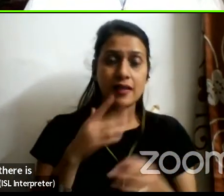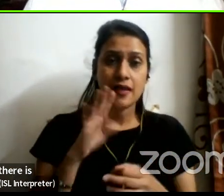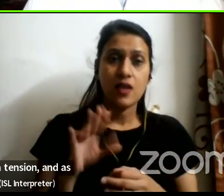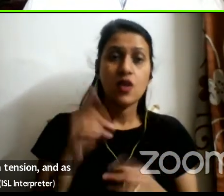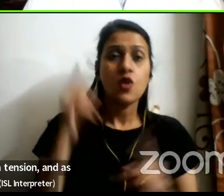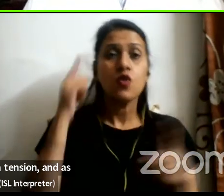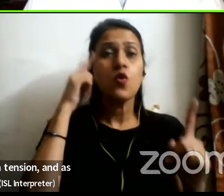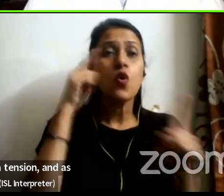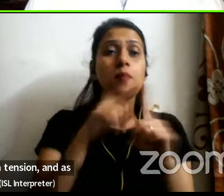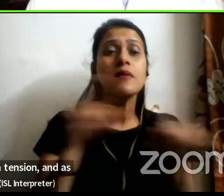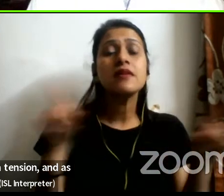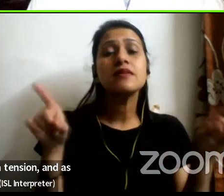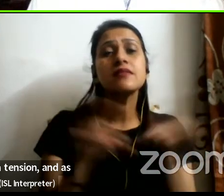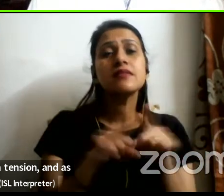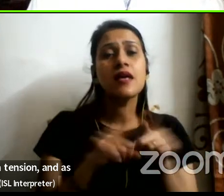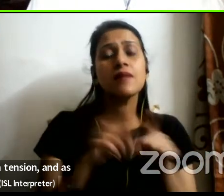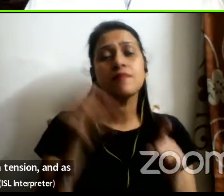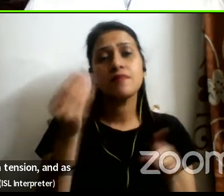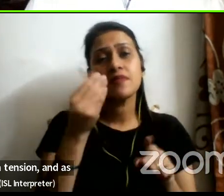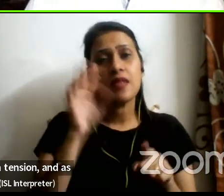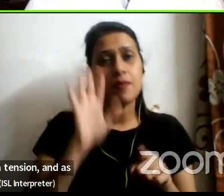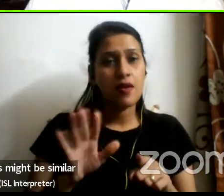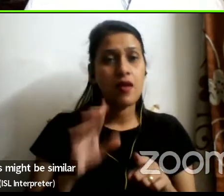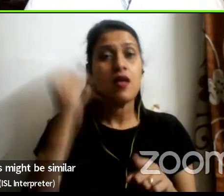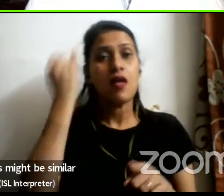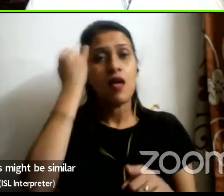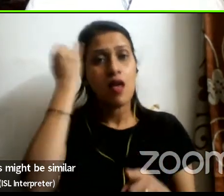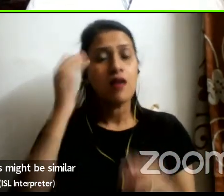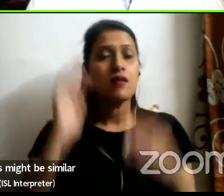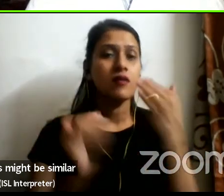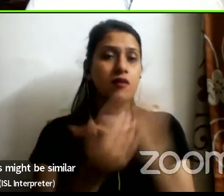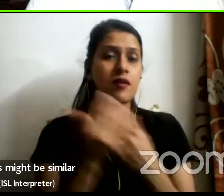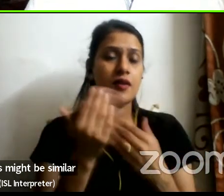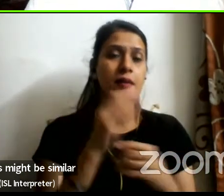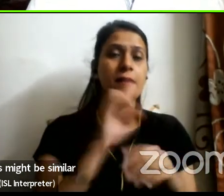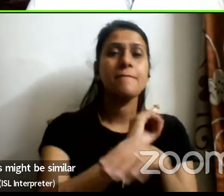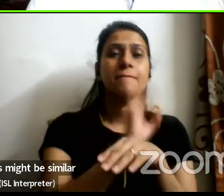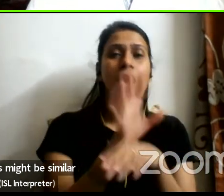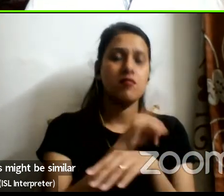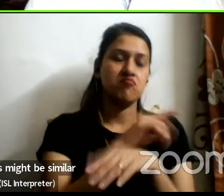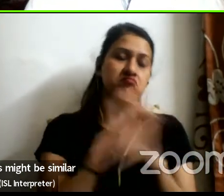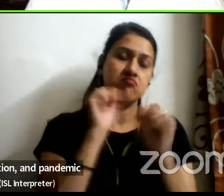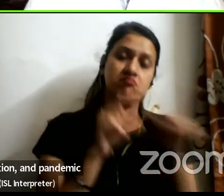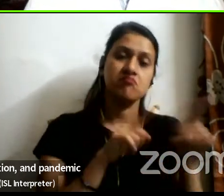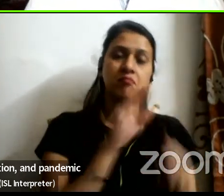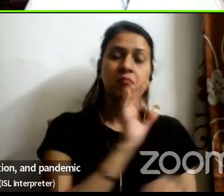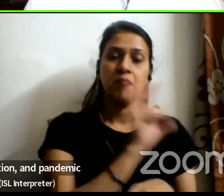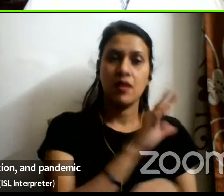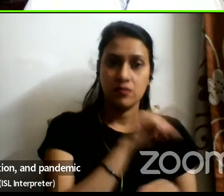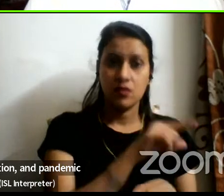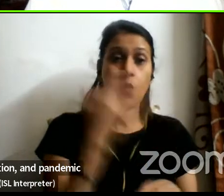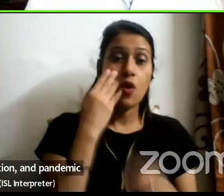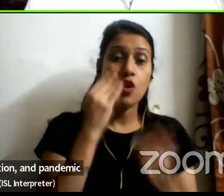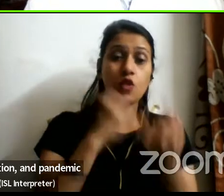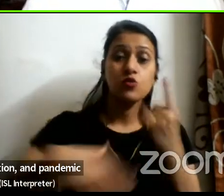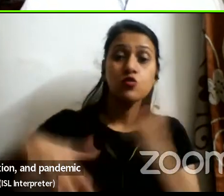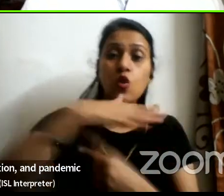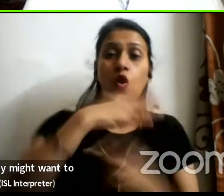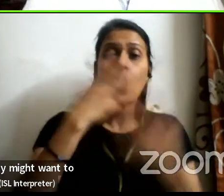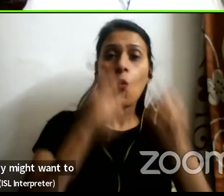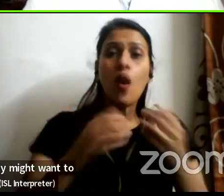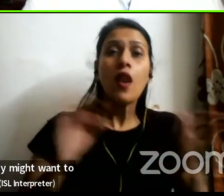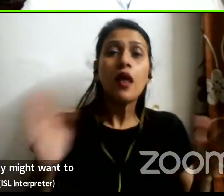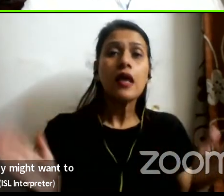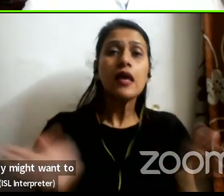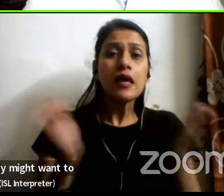be similar in some contexts, which would be innovation, and pandemic is a great example to see why a society might want to encourage